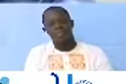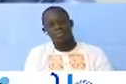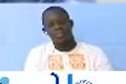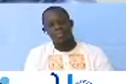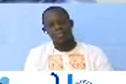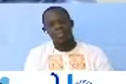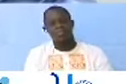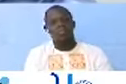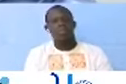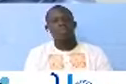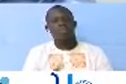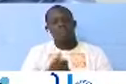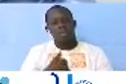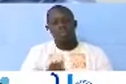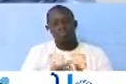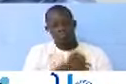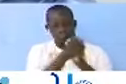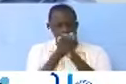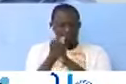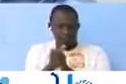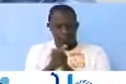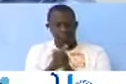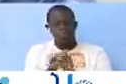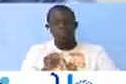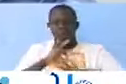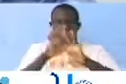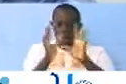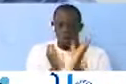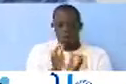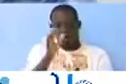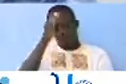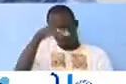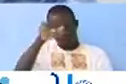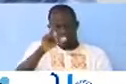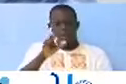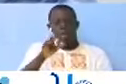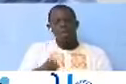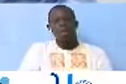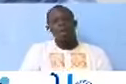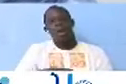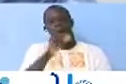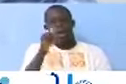I greet all the commissioners. Hail